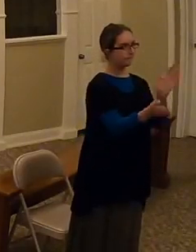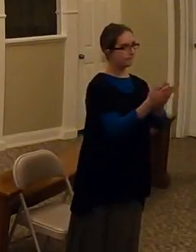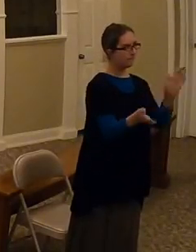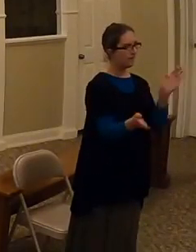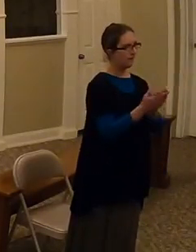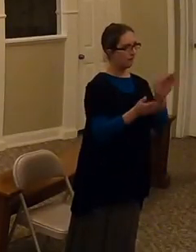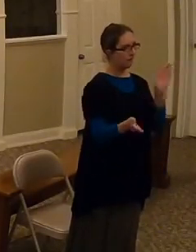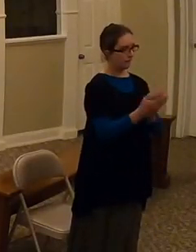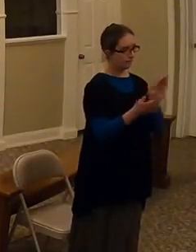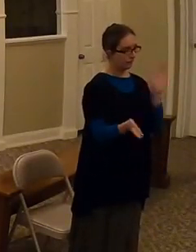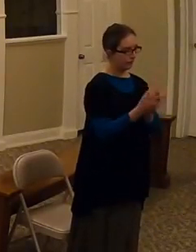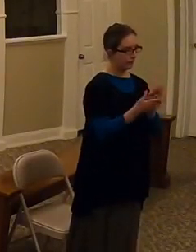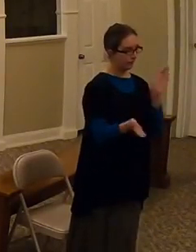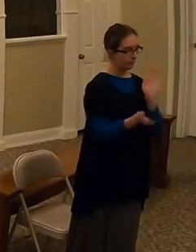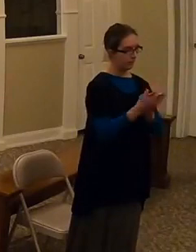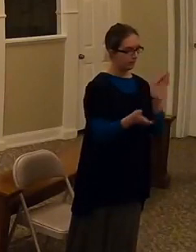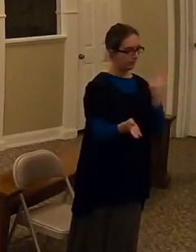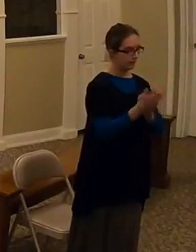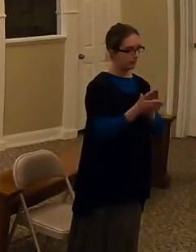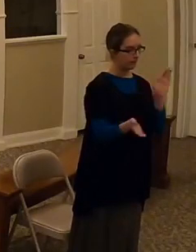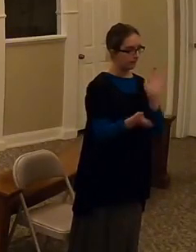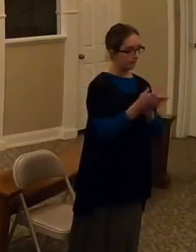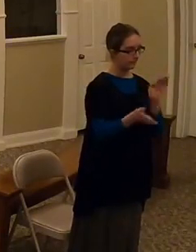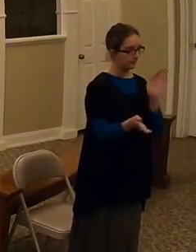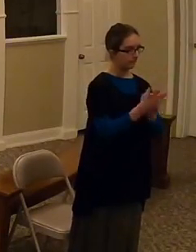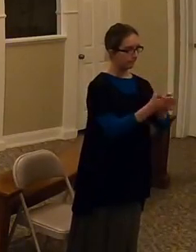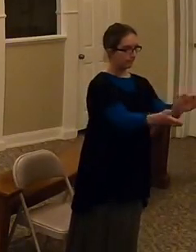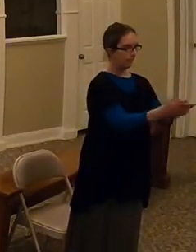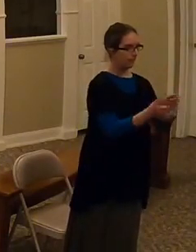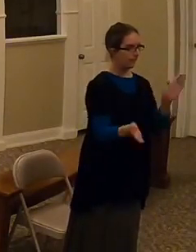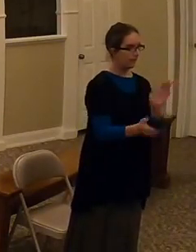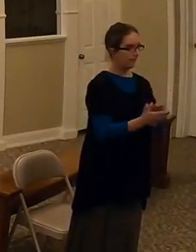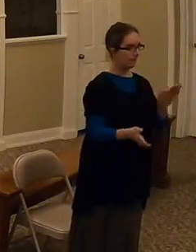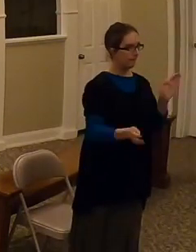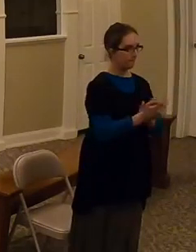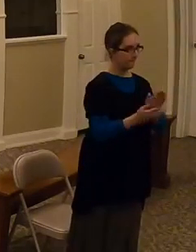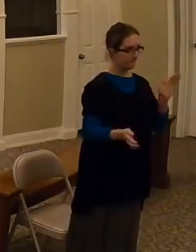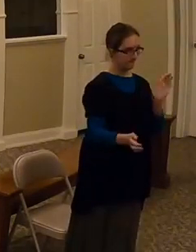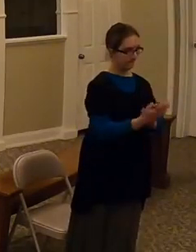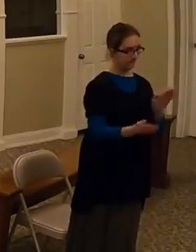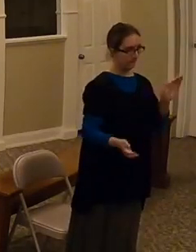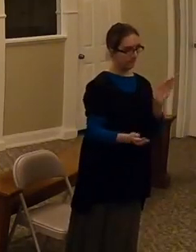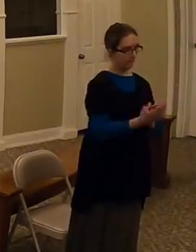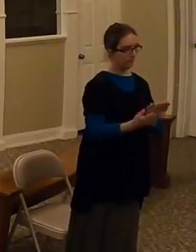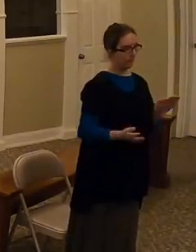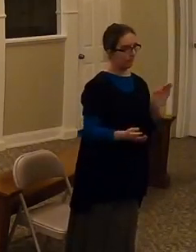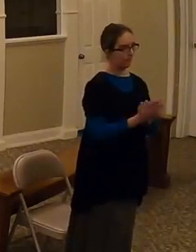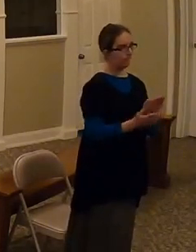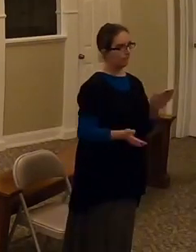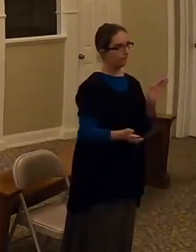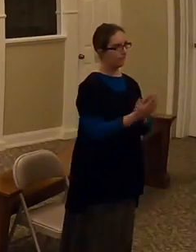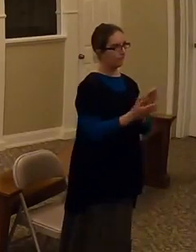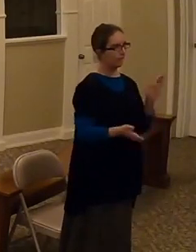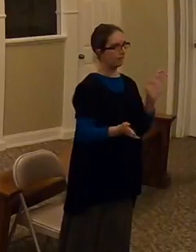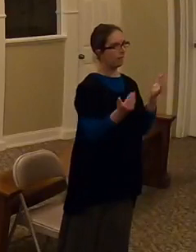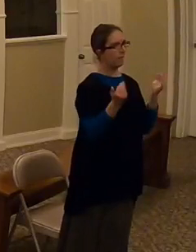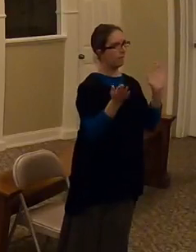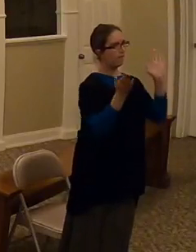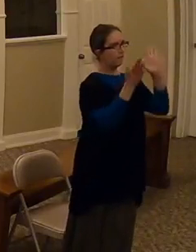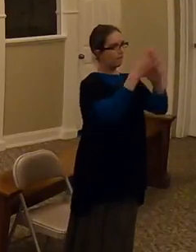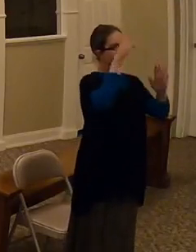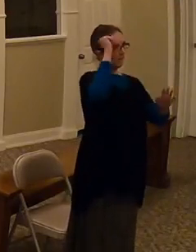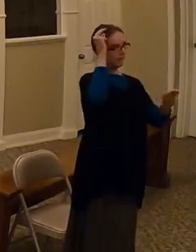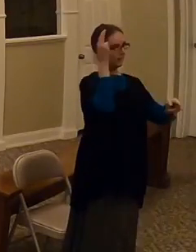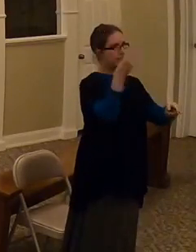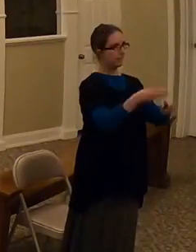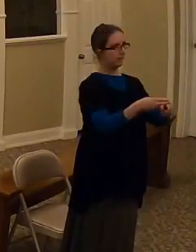I love You, Jesus. Hallelujah, hallelujah, hallelujah, hallelujah. Come on, praise